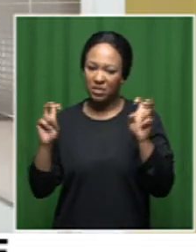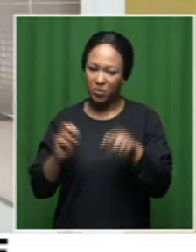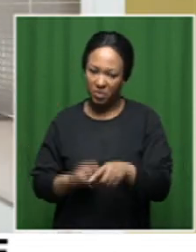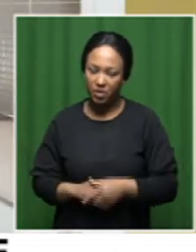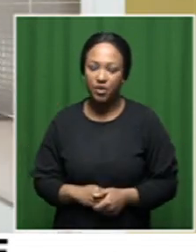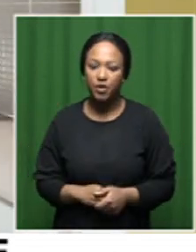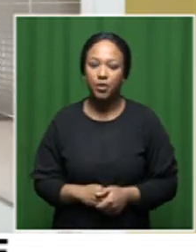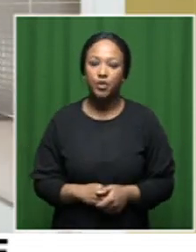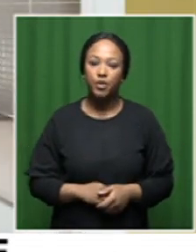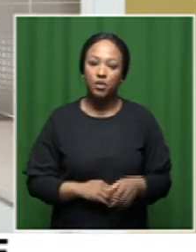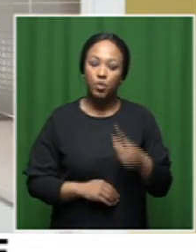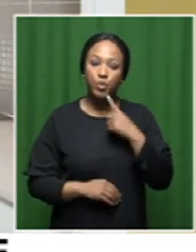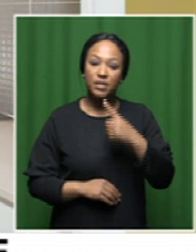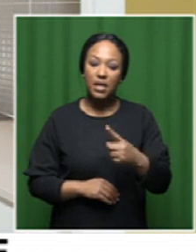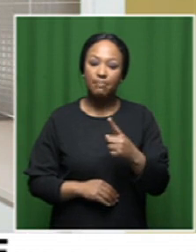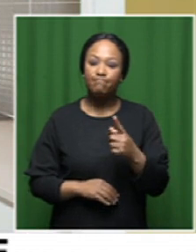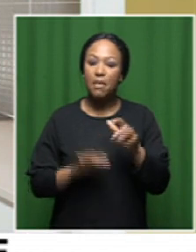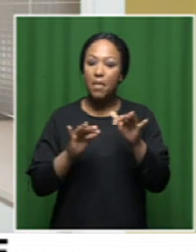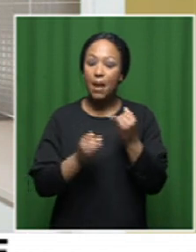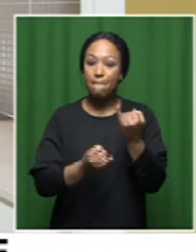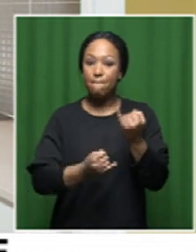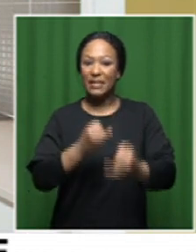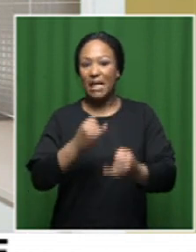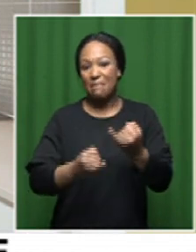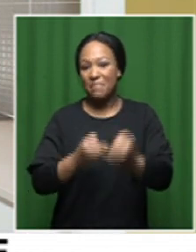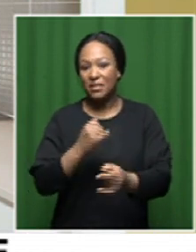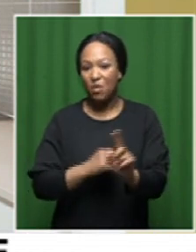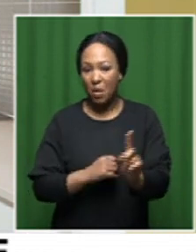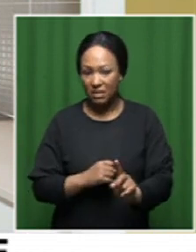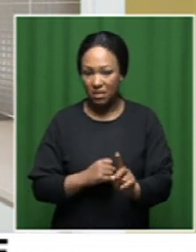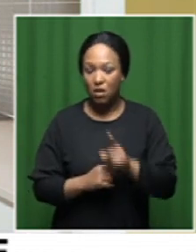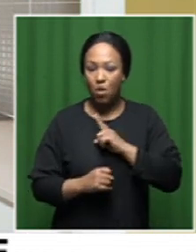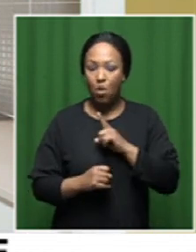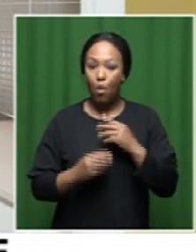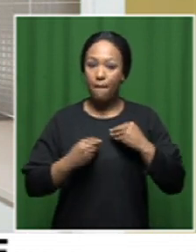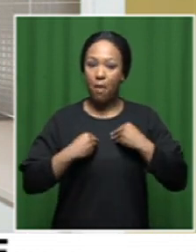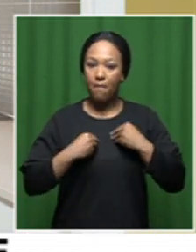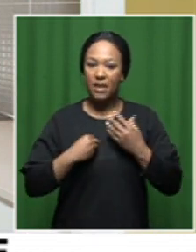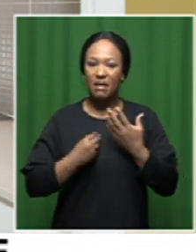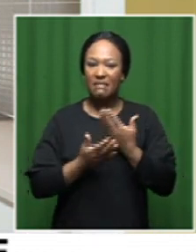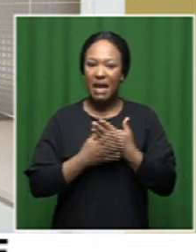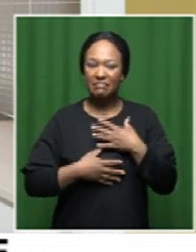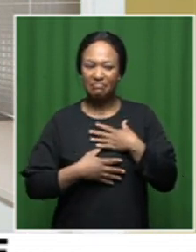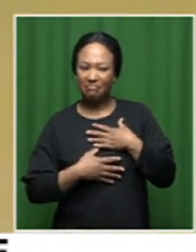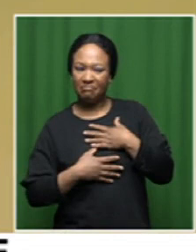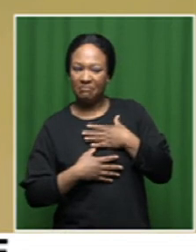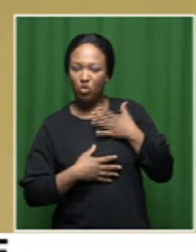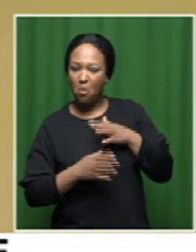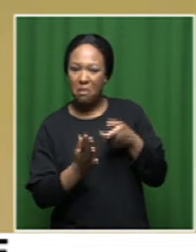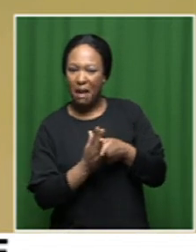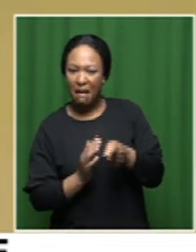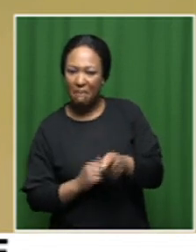And what would you say are some of the biggest mistakes one can make that may result in the property being less desirable to